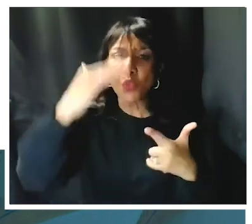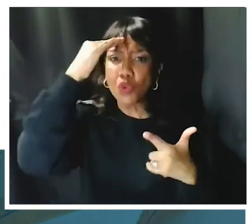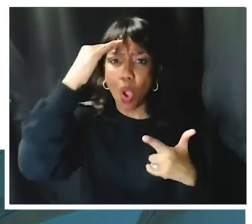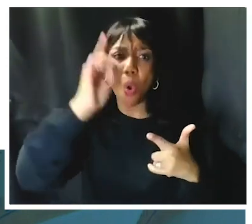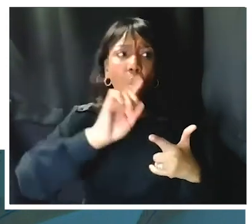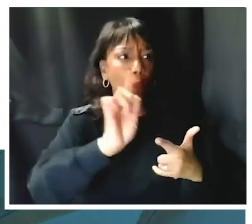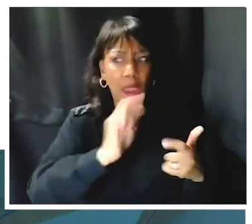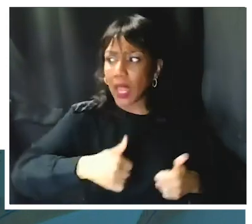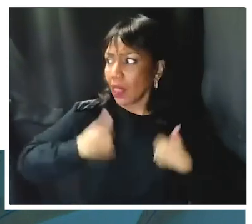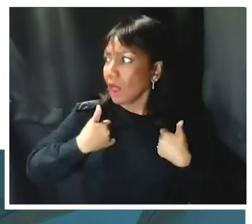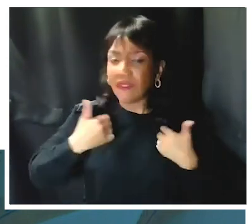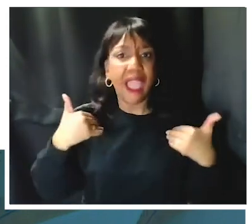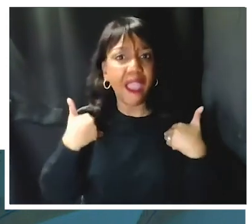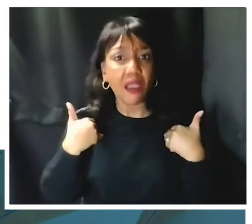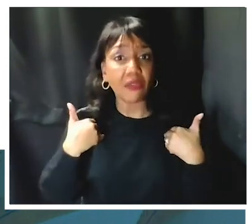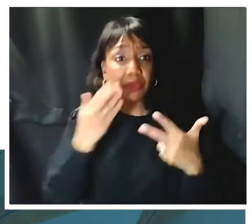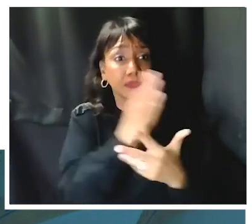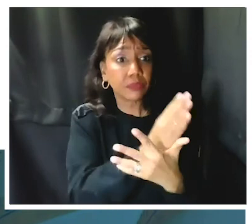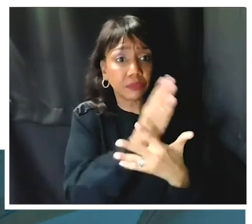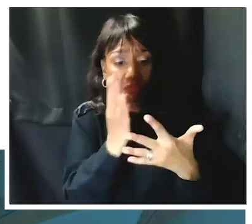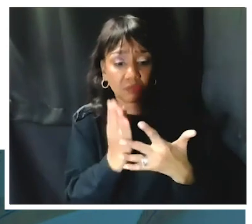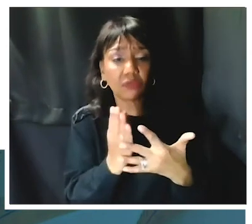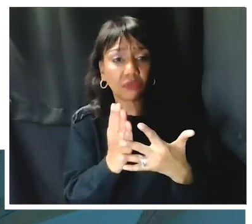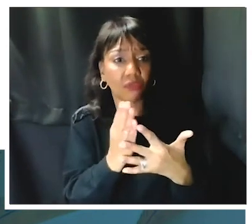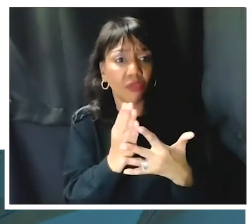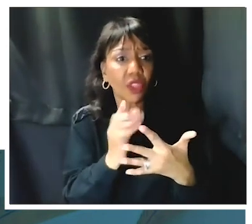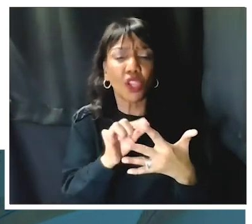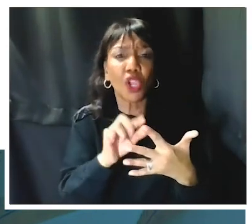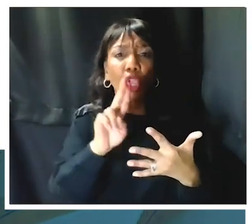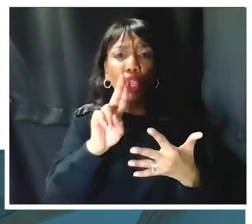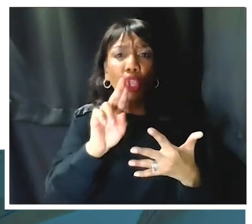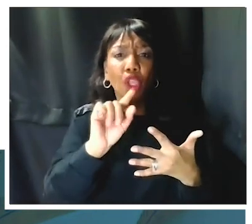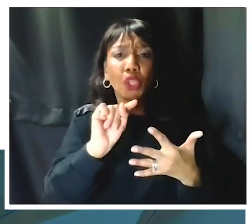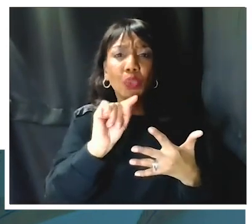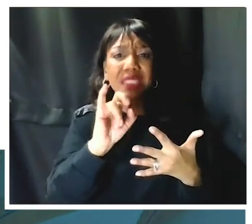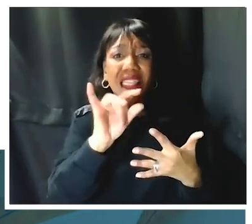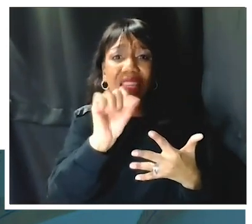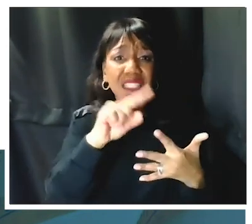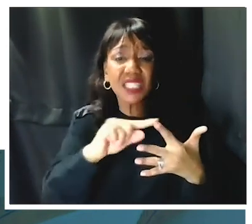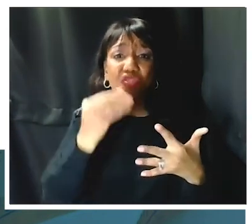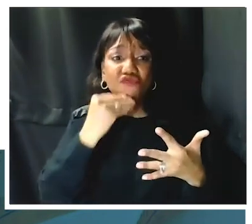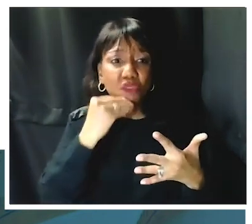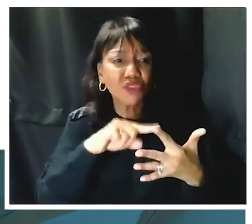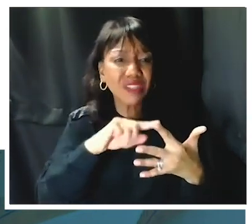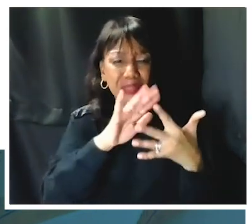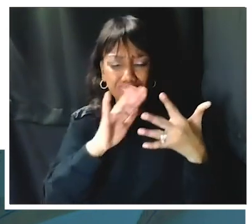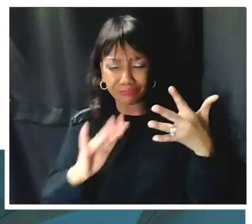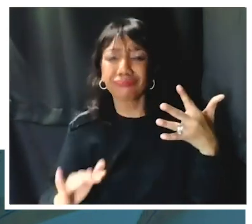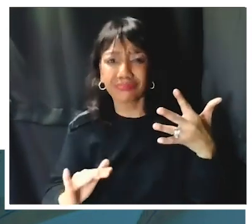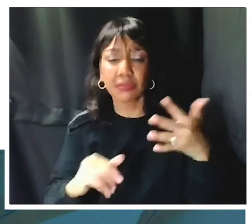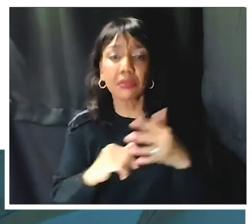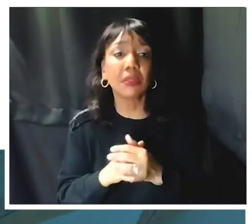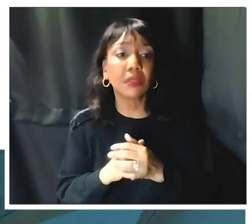that you have somewhere to live. Next, your focus should be on utilities, groceries,